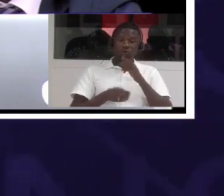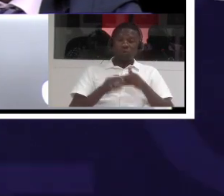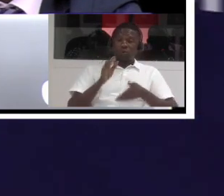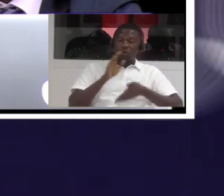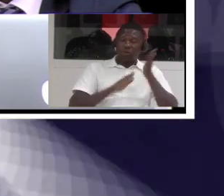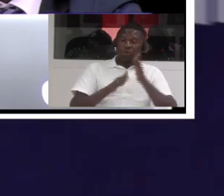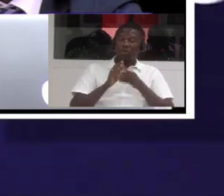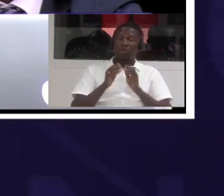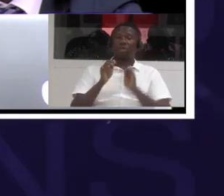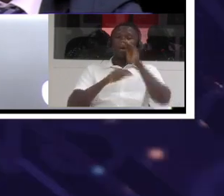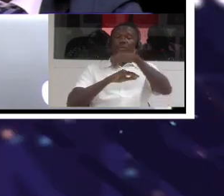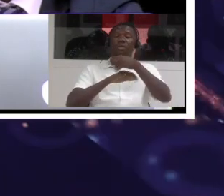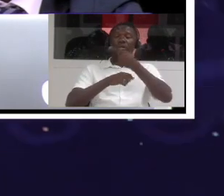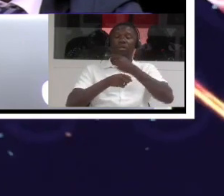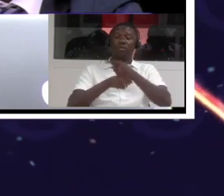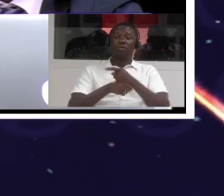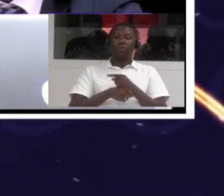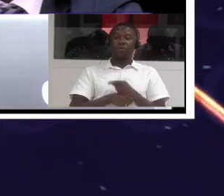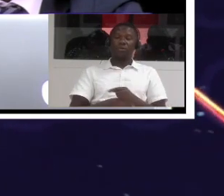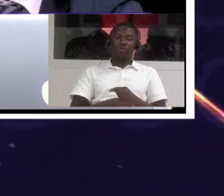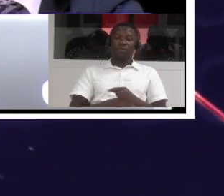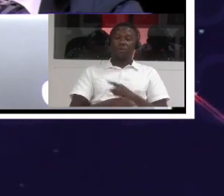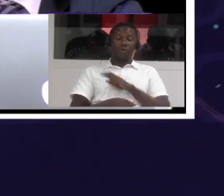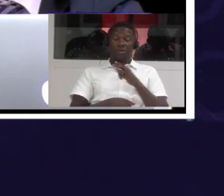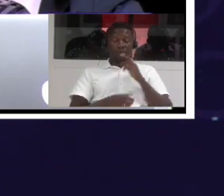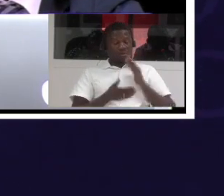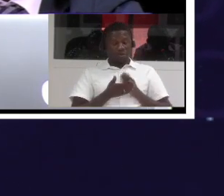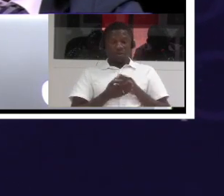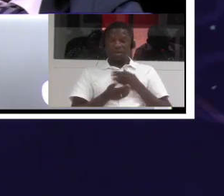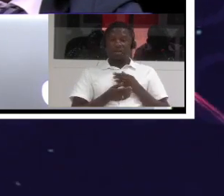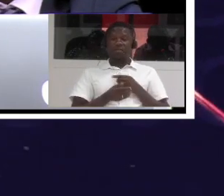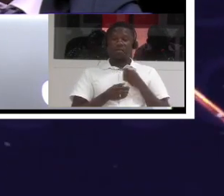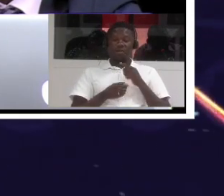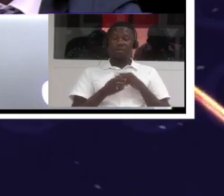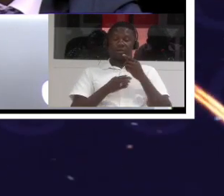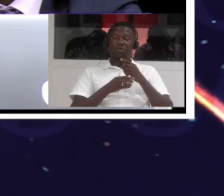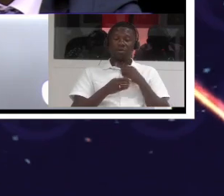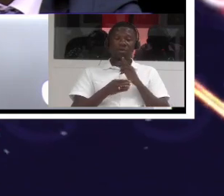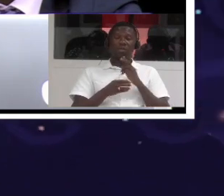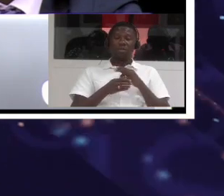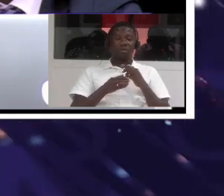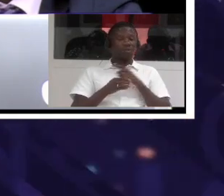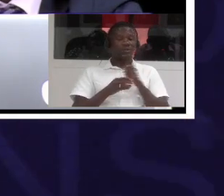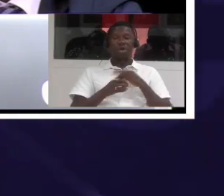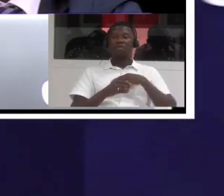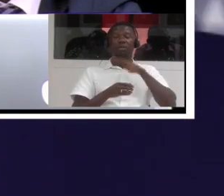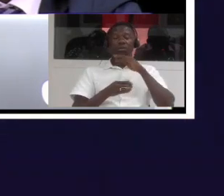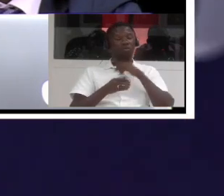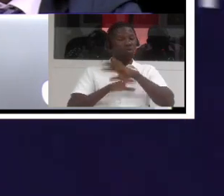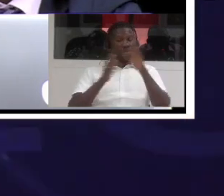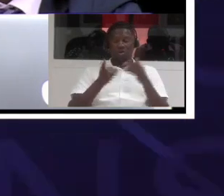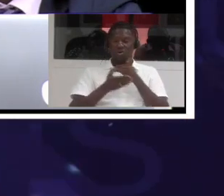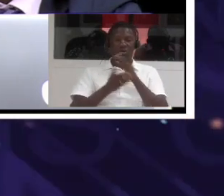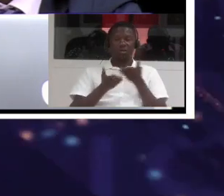have to update it because the one we have is not an updated one. But then we do know that the Doha